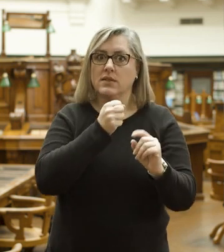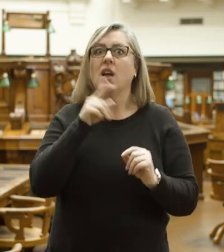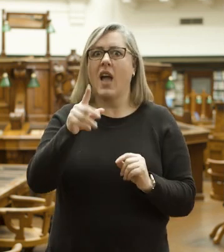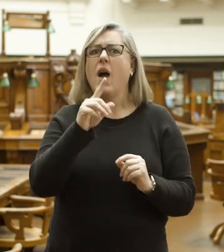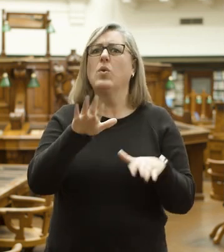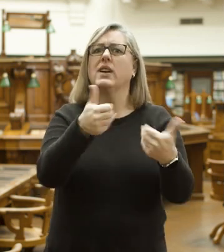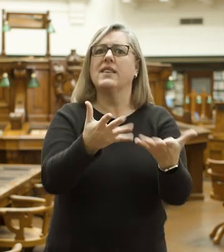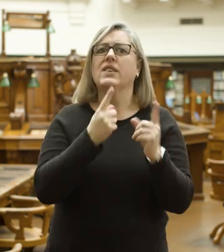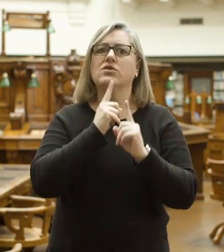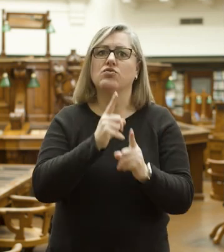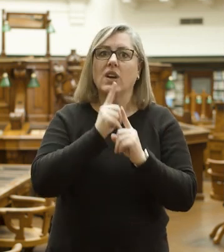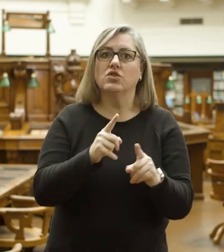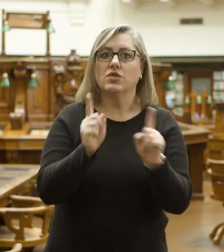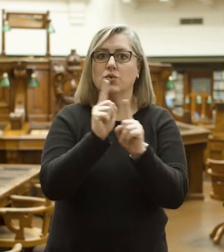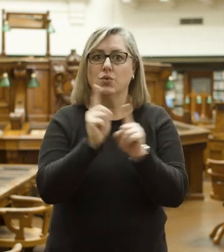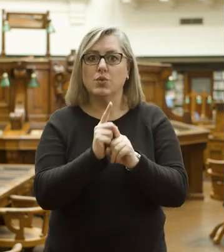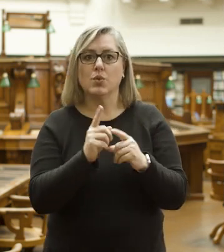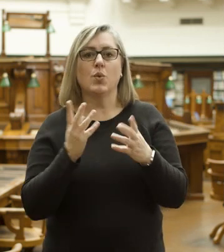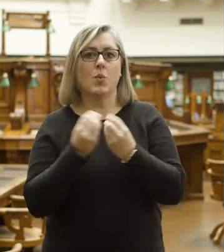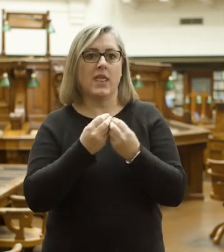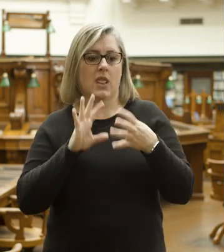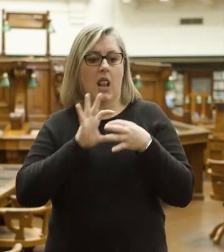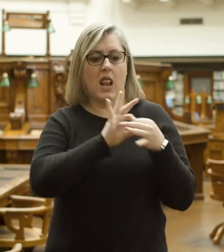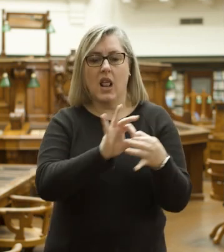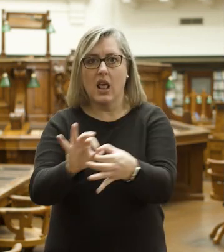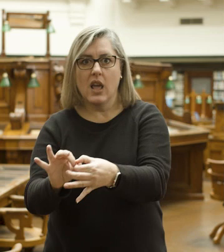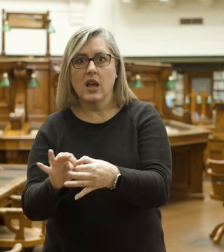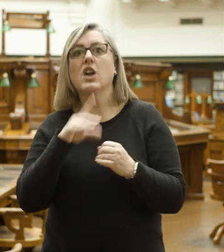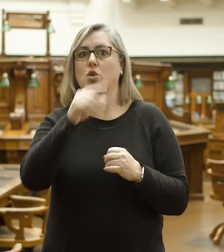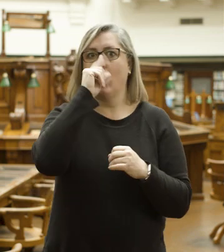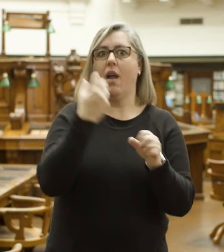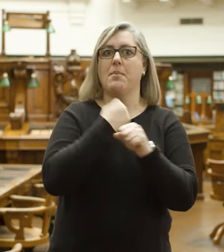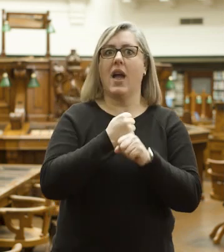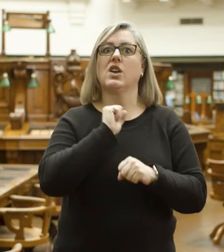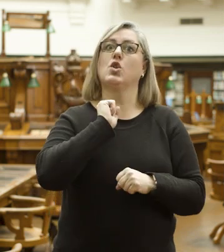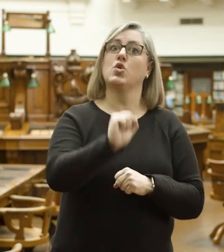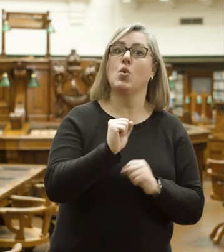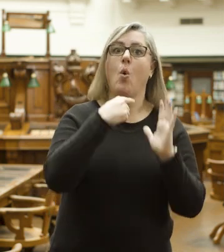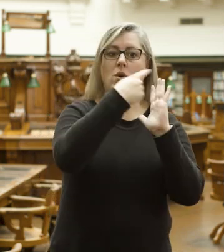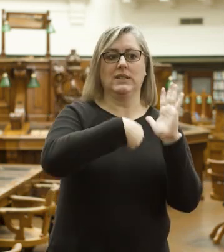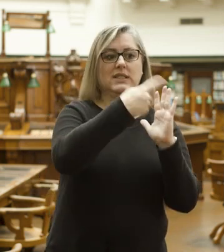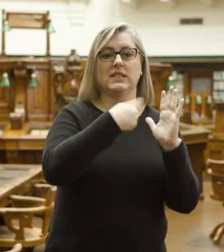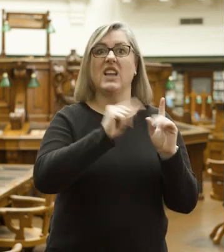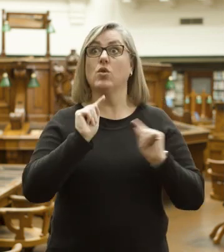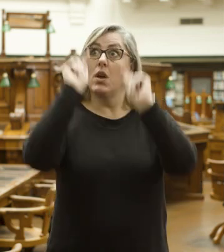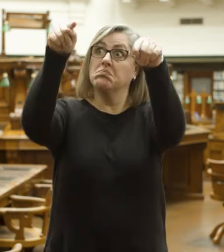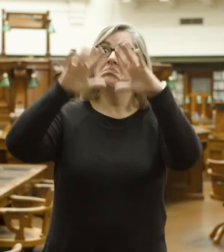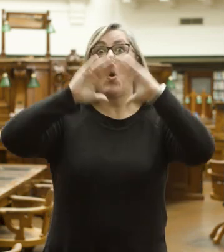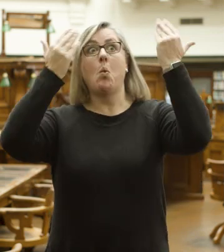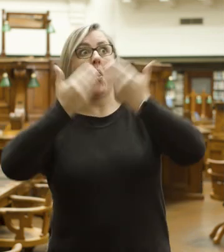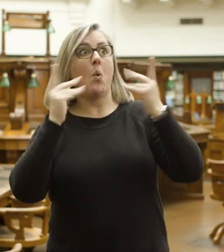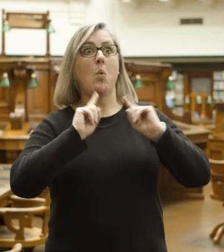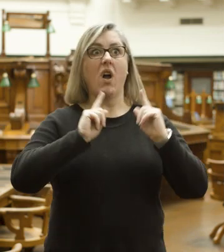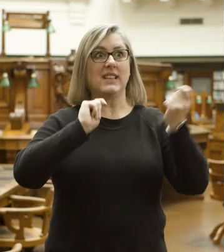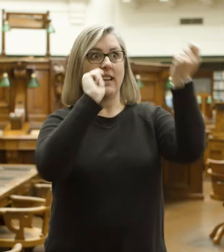you with instructions in the links below so that you can make your very own spinning disc and you can go out into the world and adapt